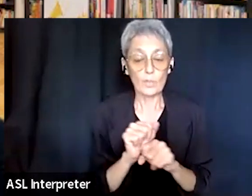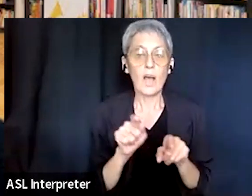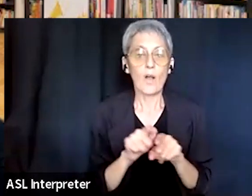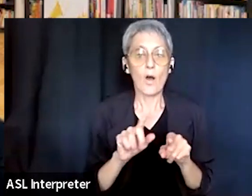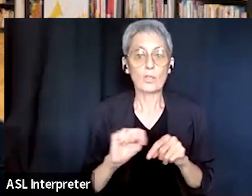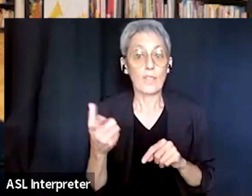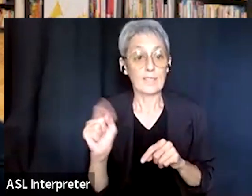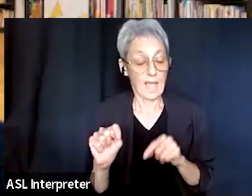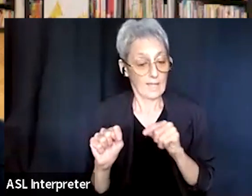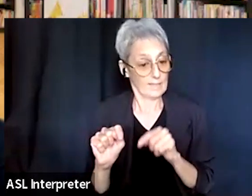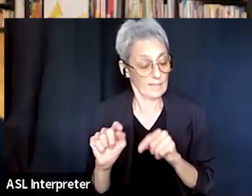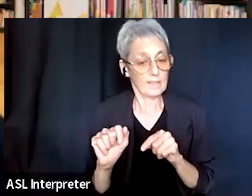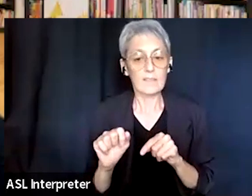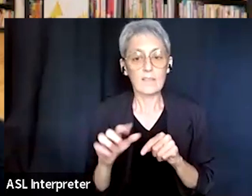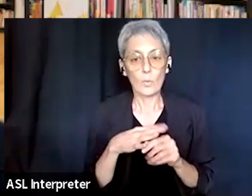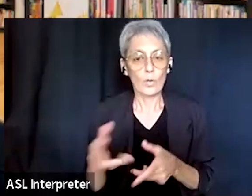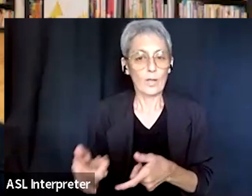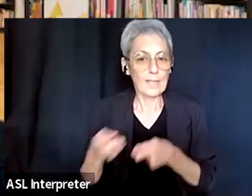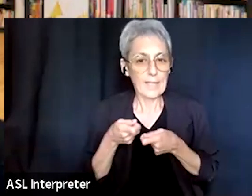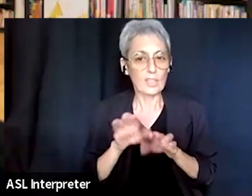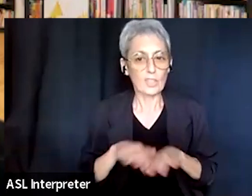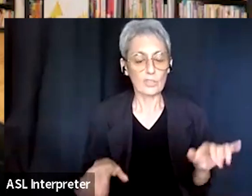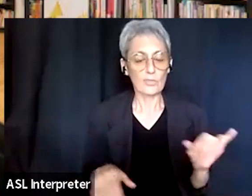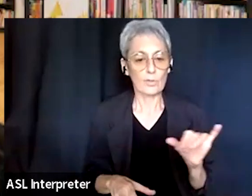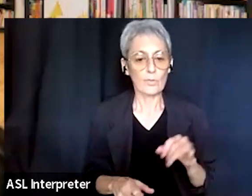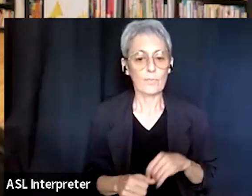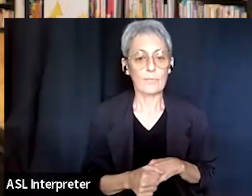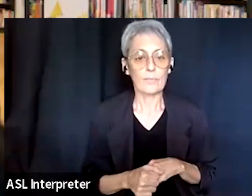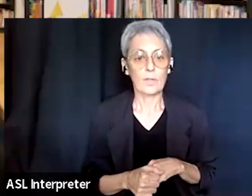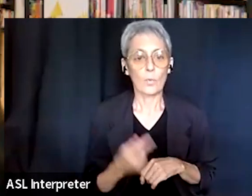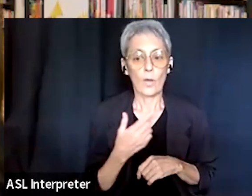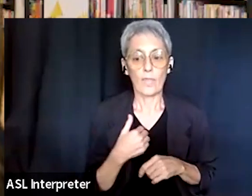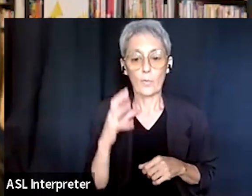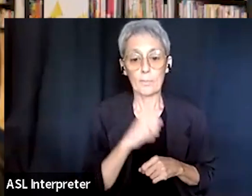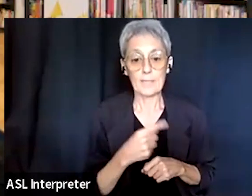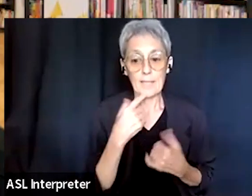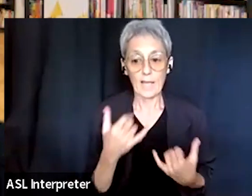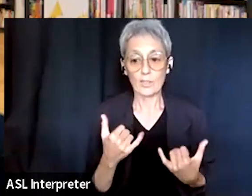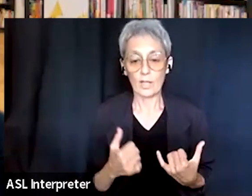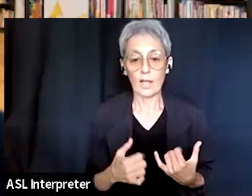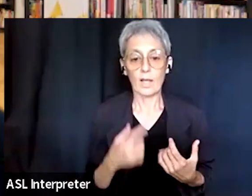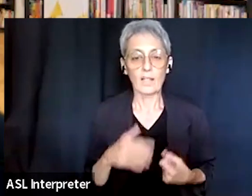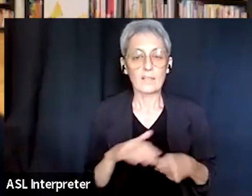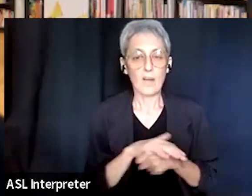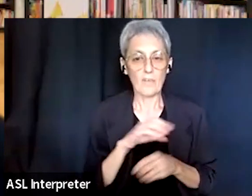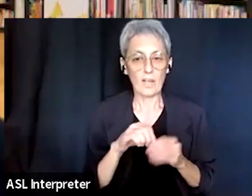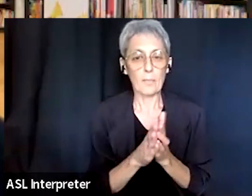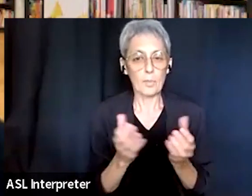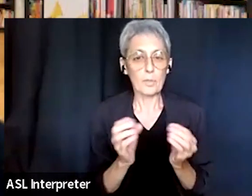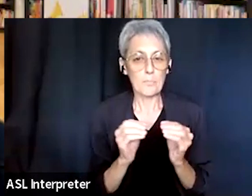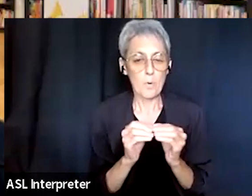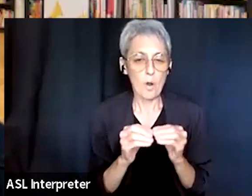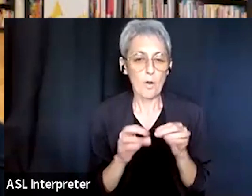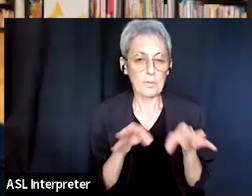going to engage children as well. And I think one of the things that we missed saying today, what we've hopefully covered more in the book, is that all